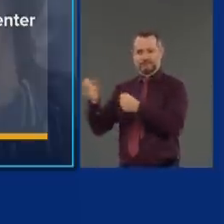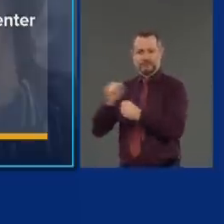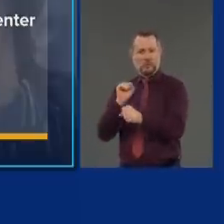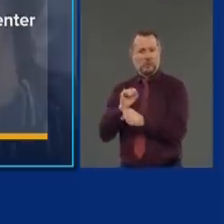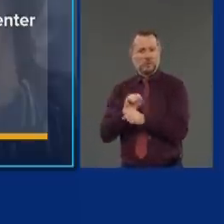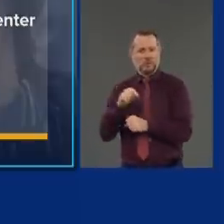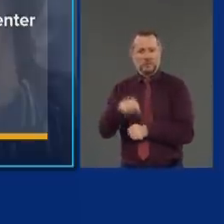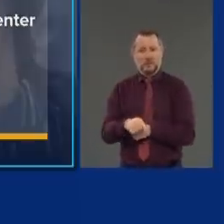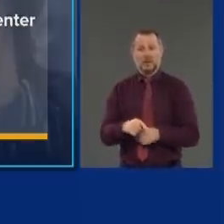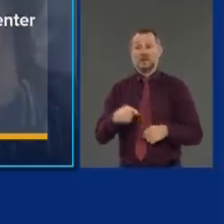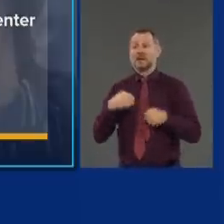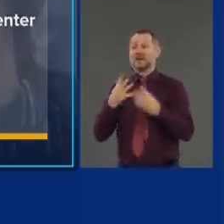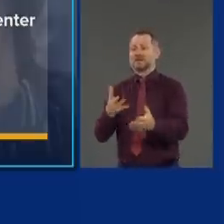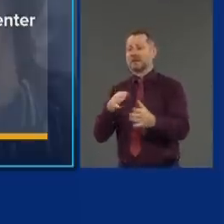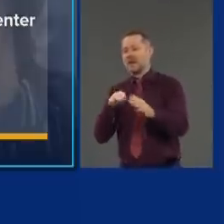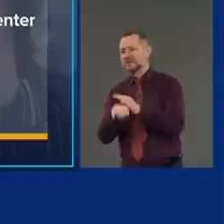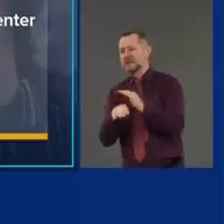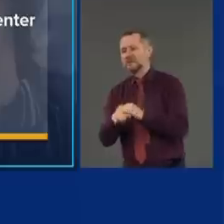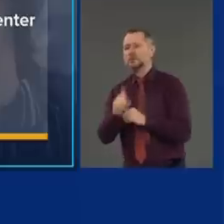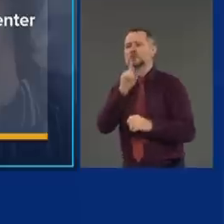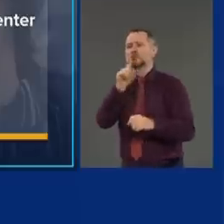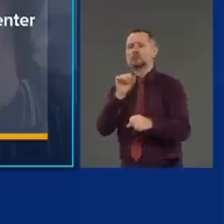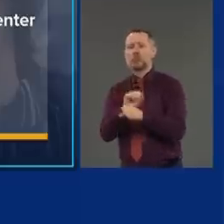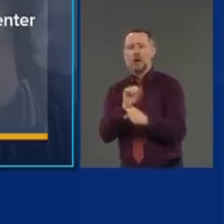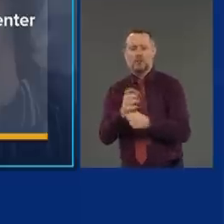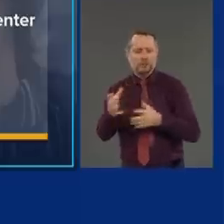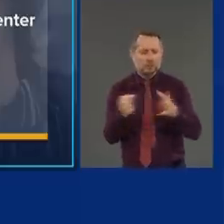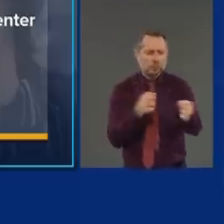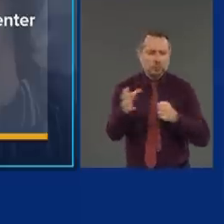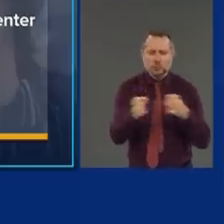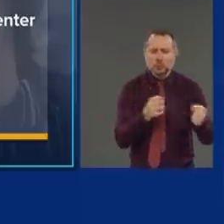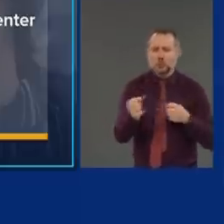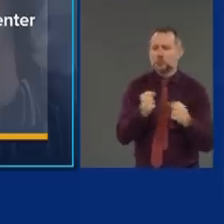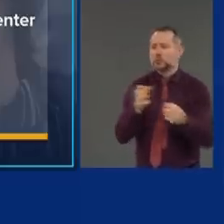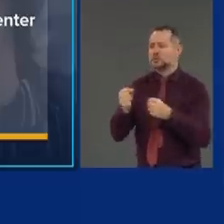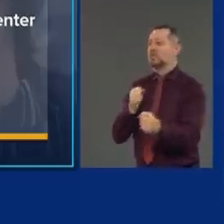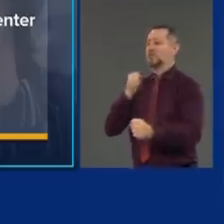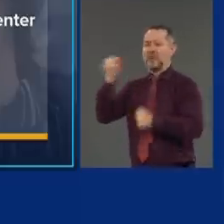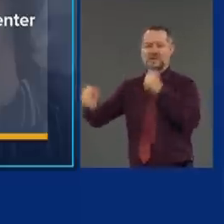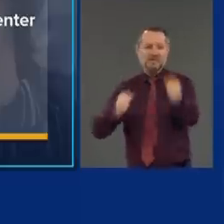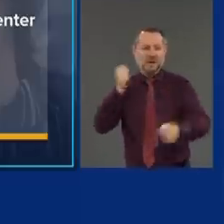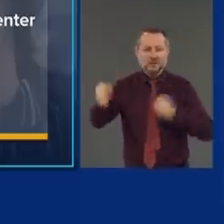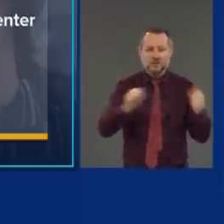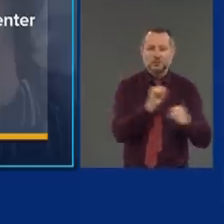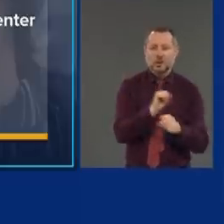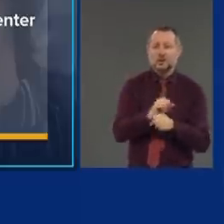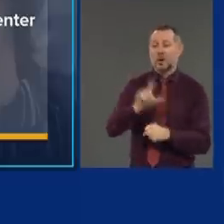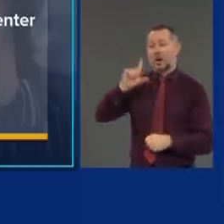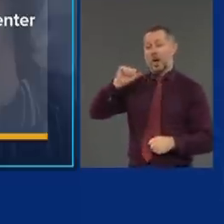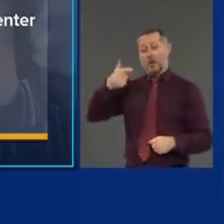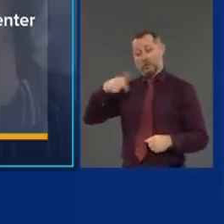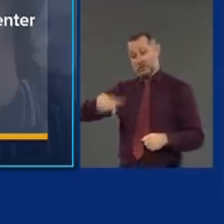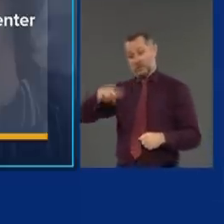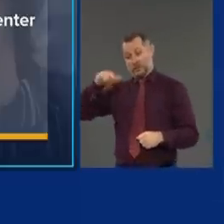job recruitment and placement services, we established a LaGuardia Career Center in Corona, Queens, partnering with